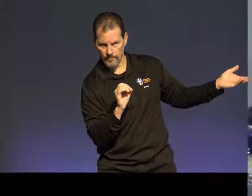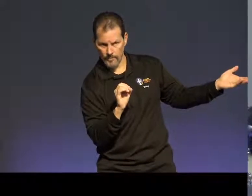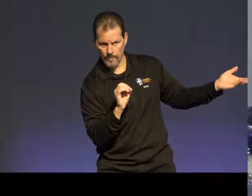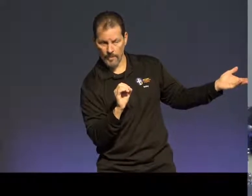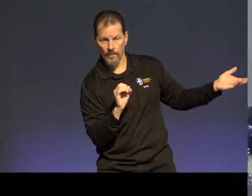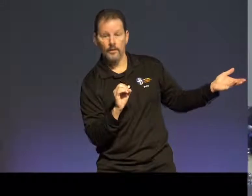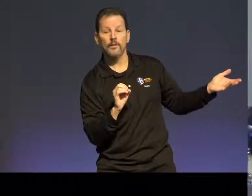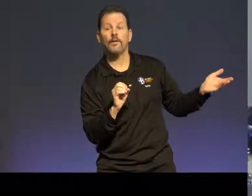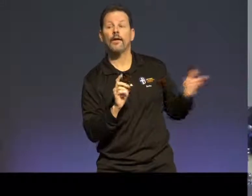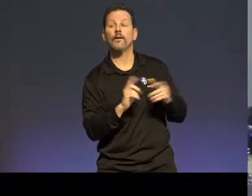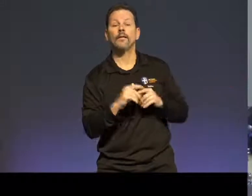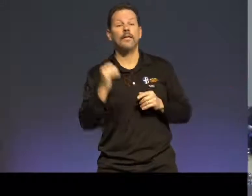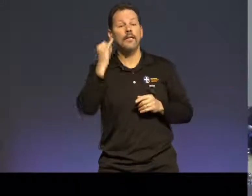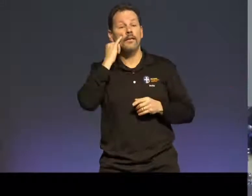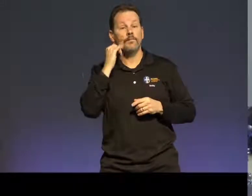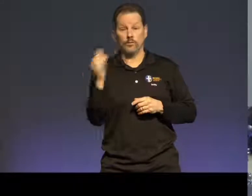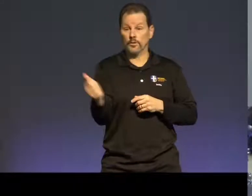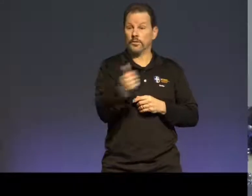away from God?